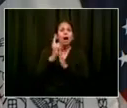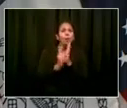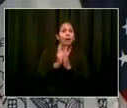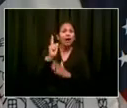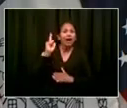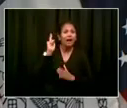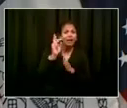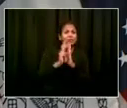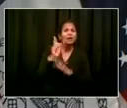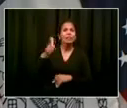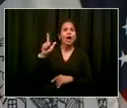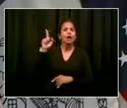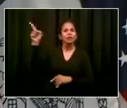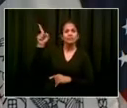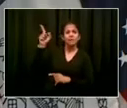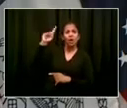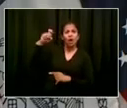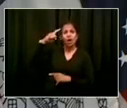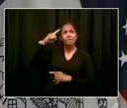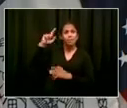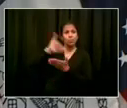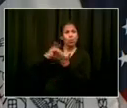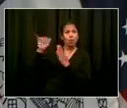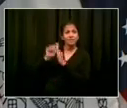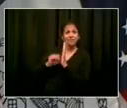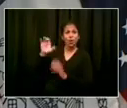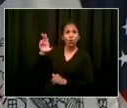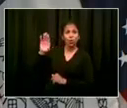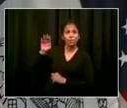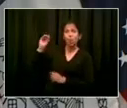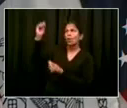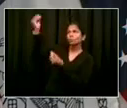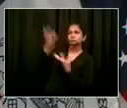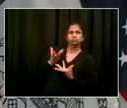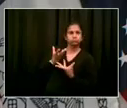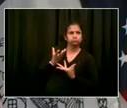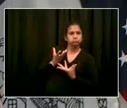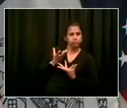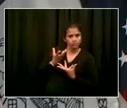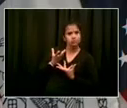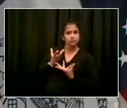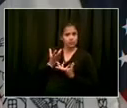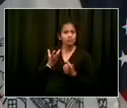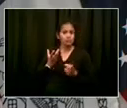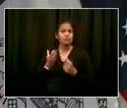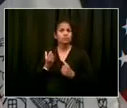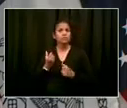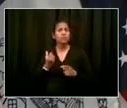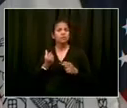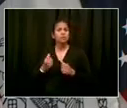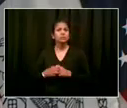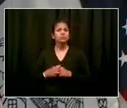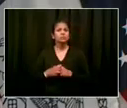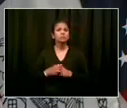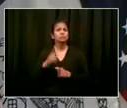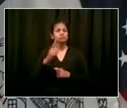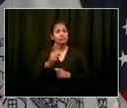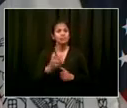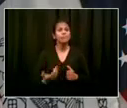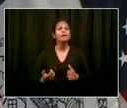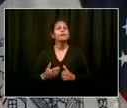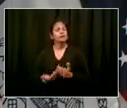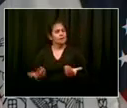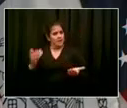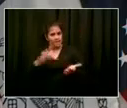city, and they went forward with the policy. Again, very happy there will be indoor